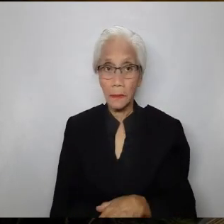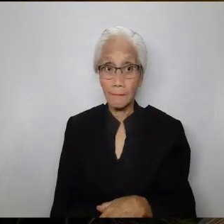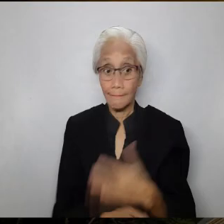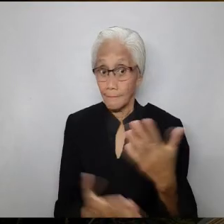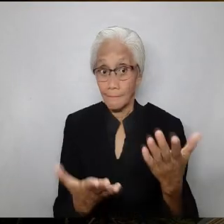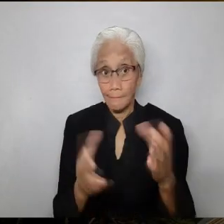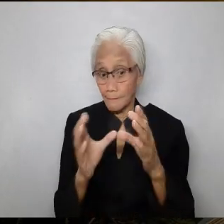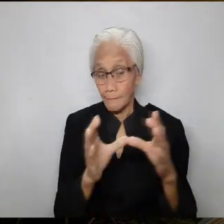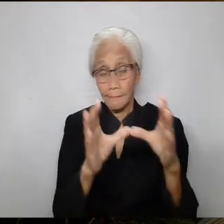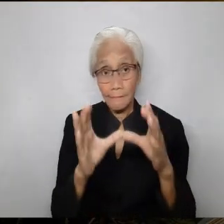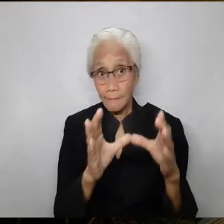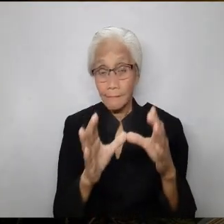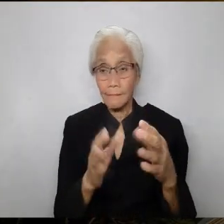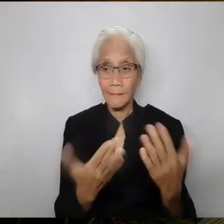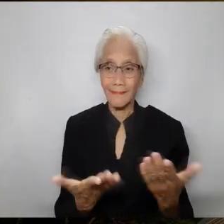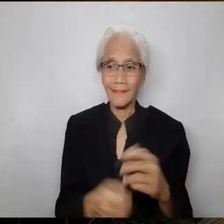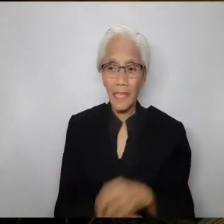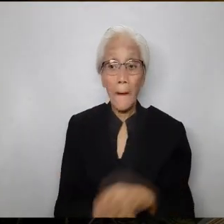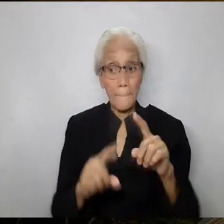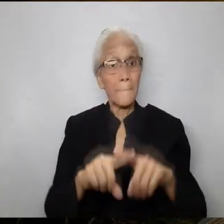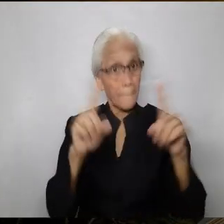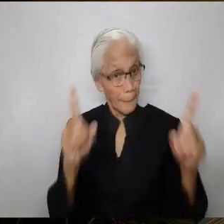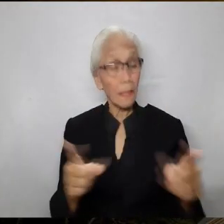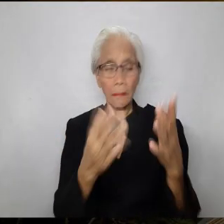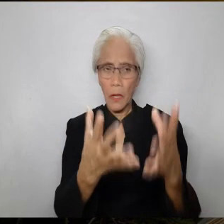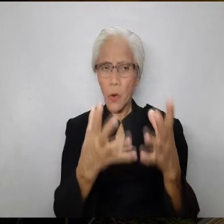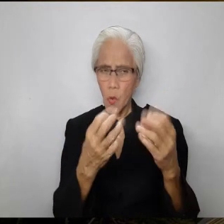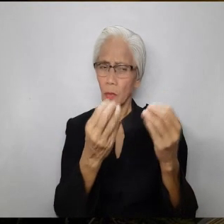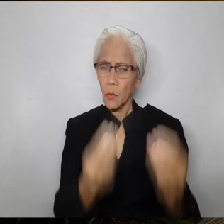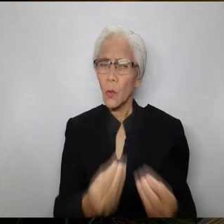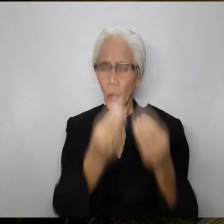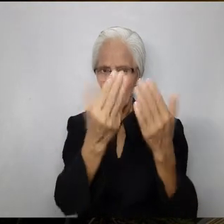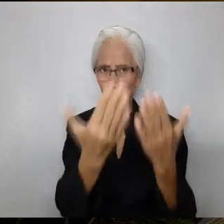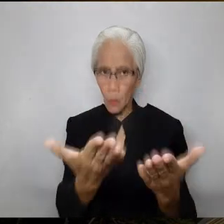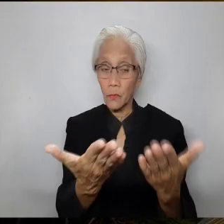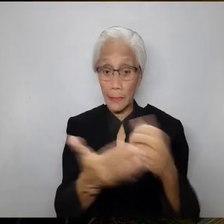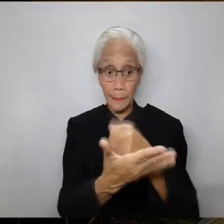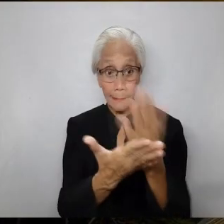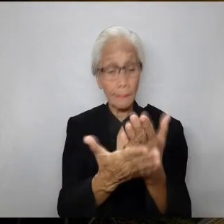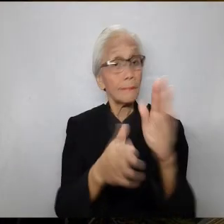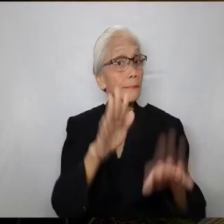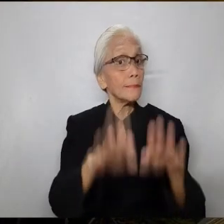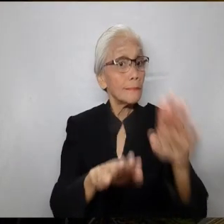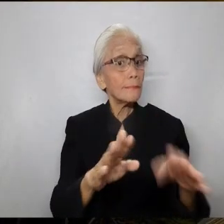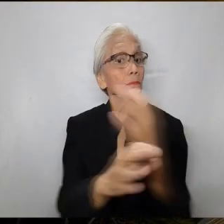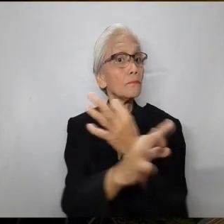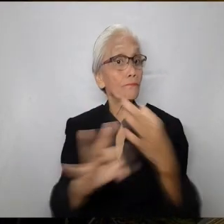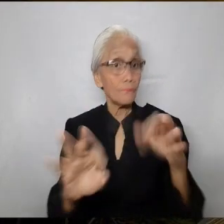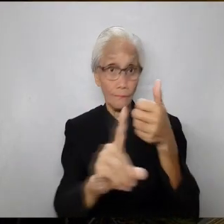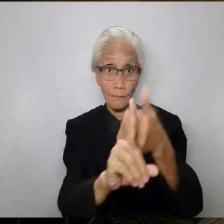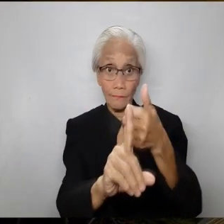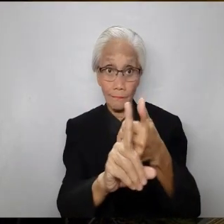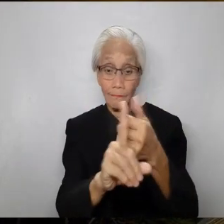would recognize it. It's commonsensical, sort of. But I want to offer some steps that